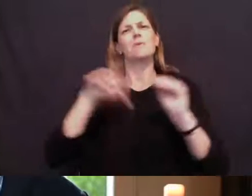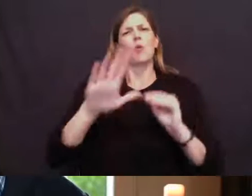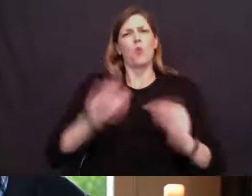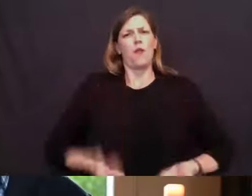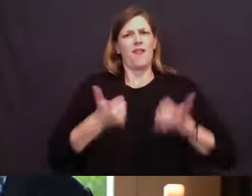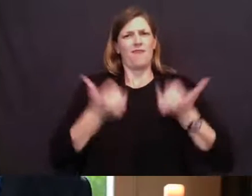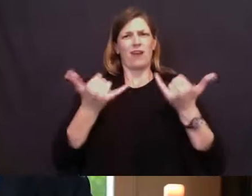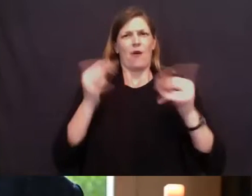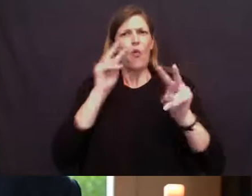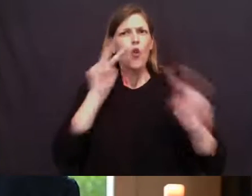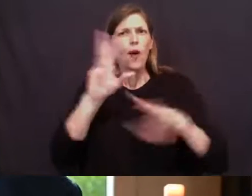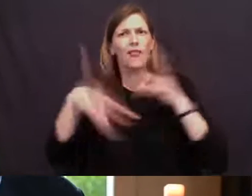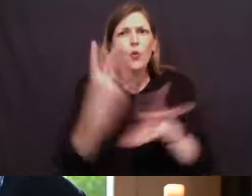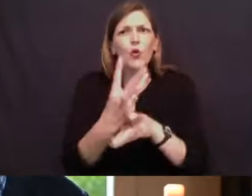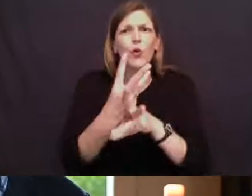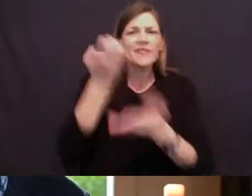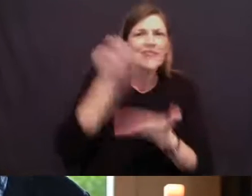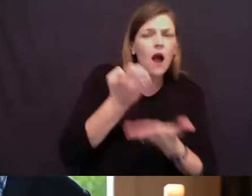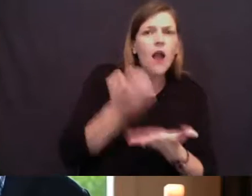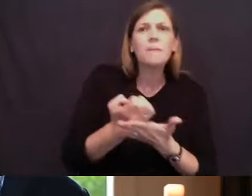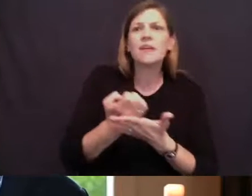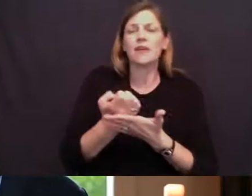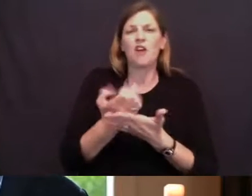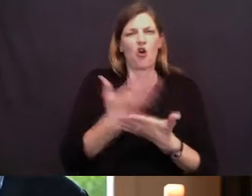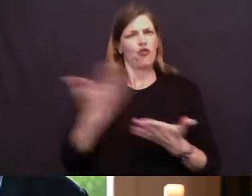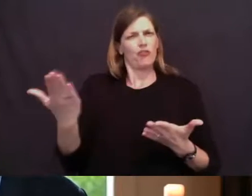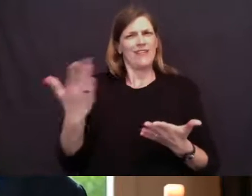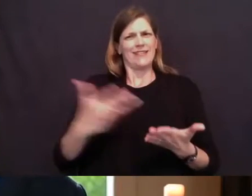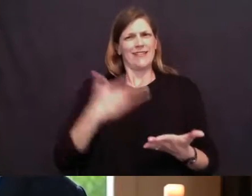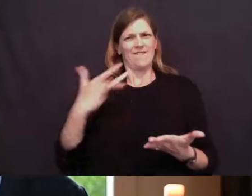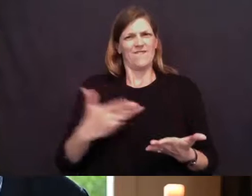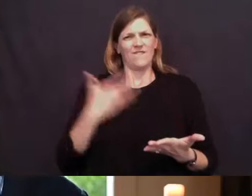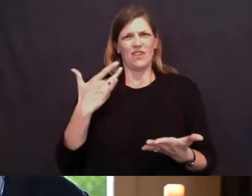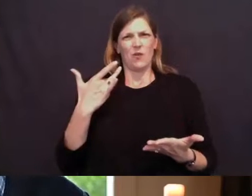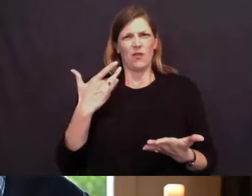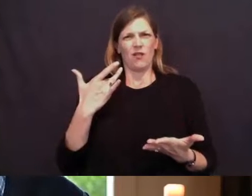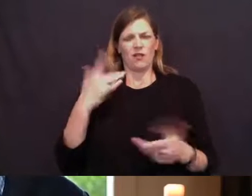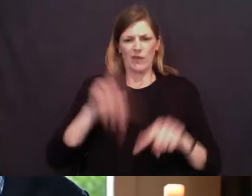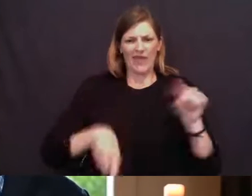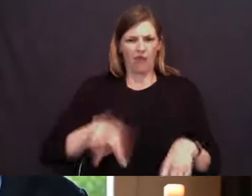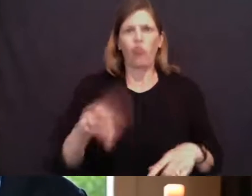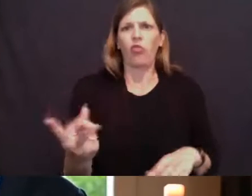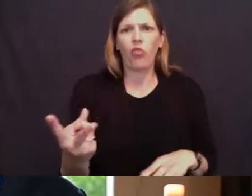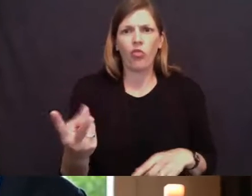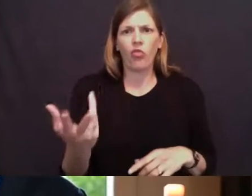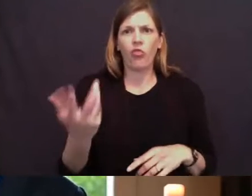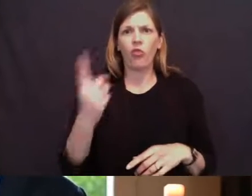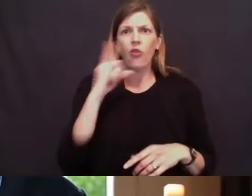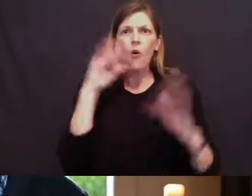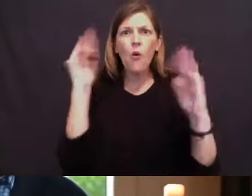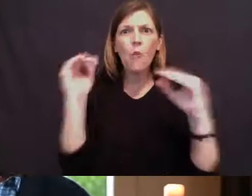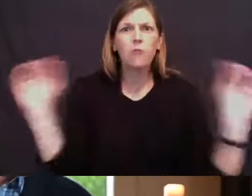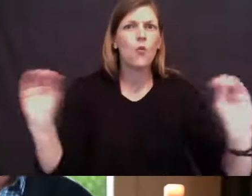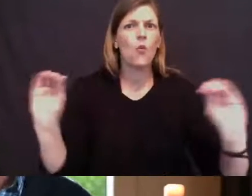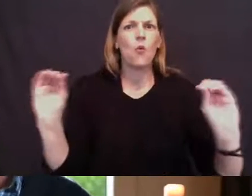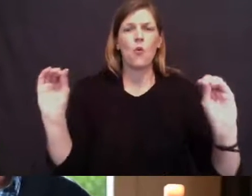at the world. Look at the economy. Are there things that feel irreversible, hopeless, outside